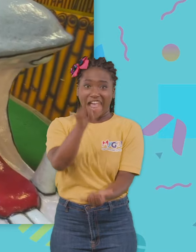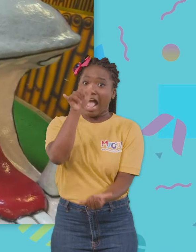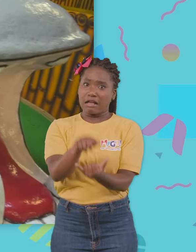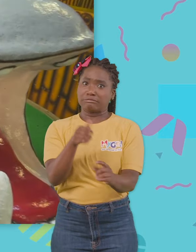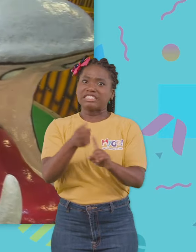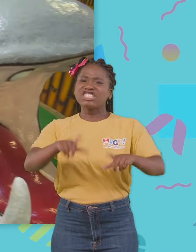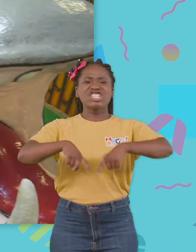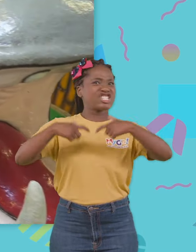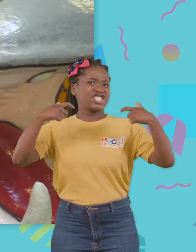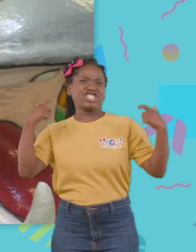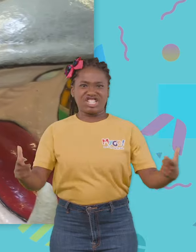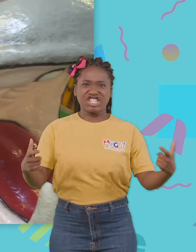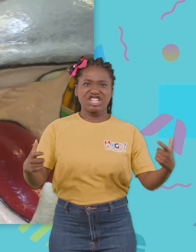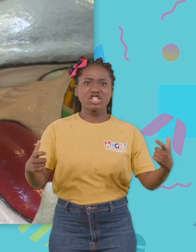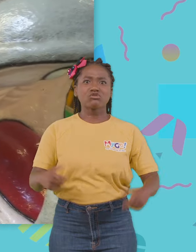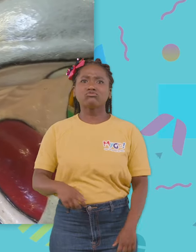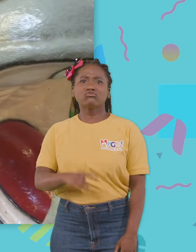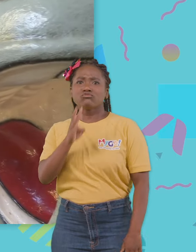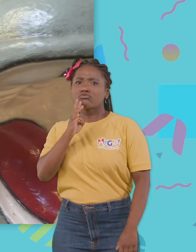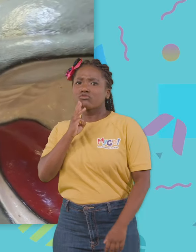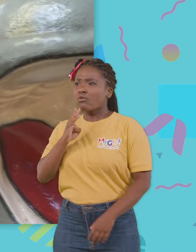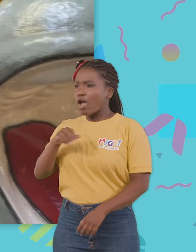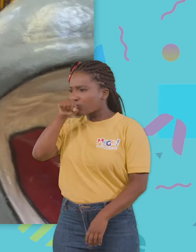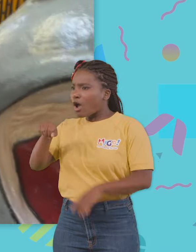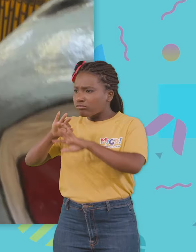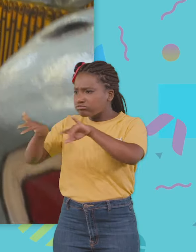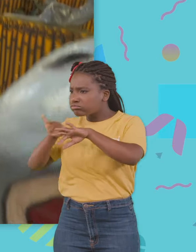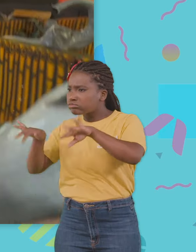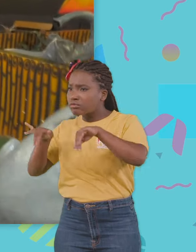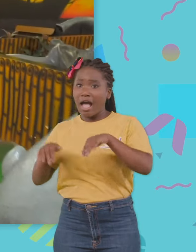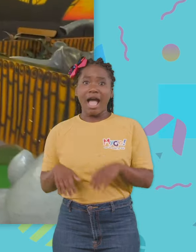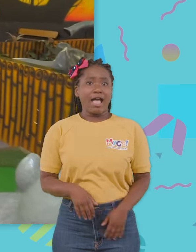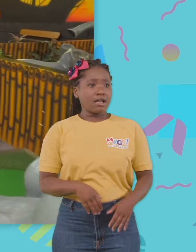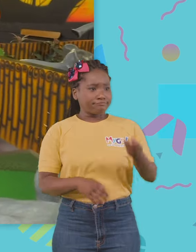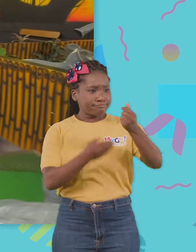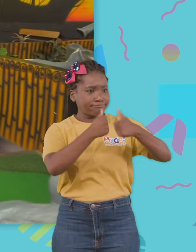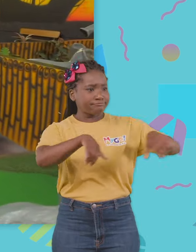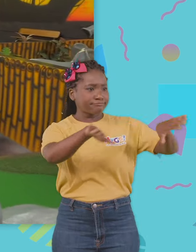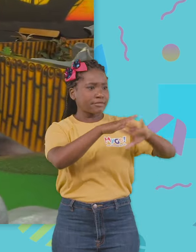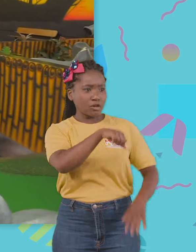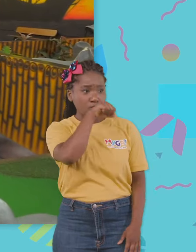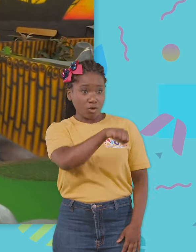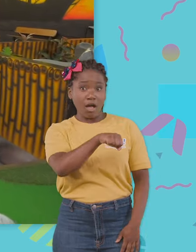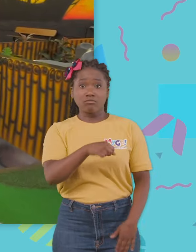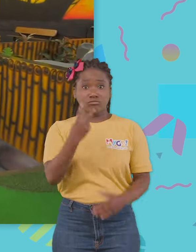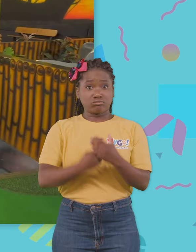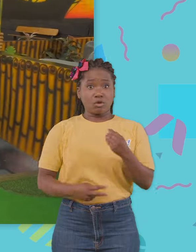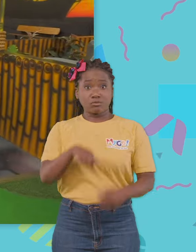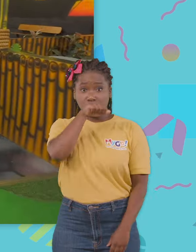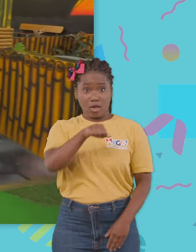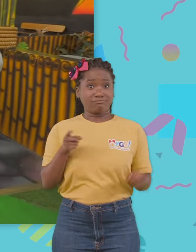Hippos are really big. They love the water and they love the land too. Pretty interesting. Ooh, all